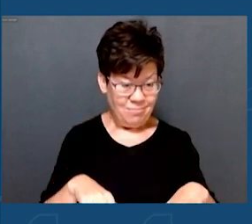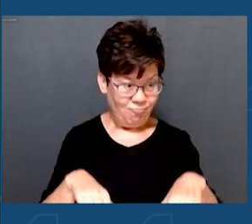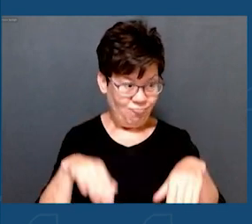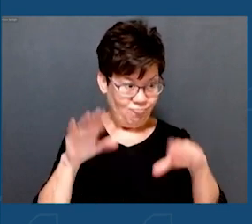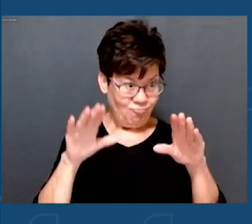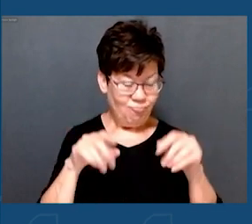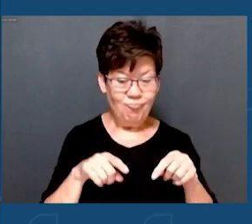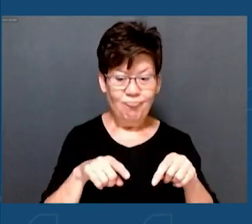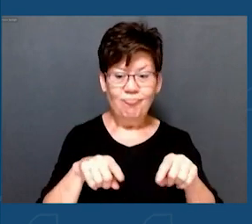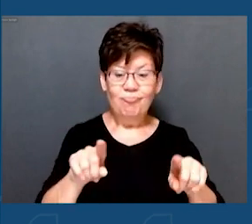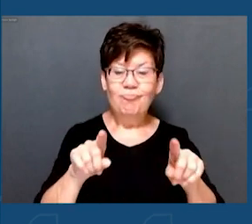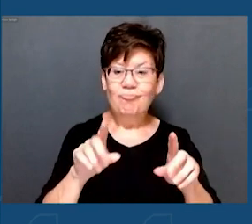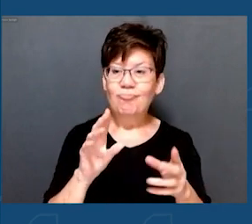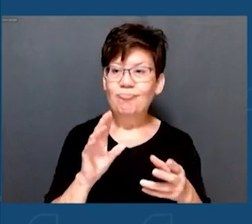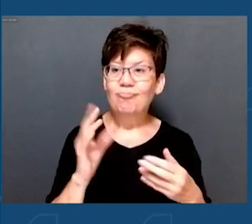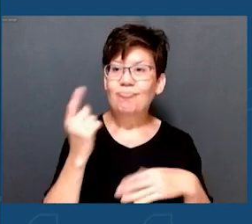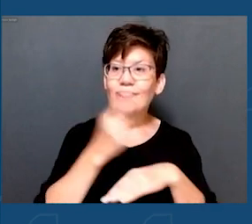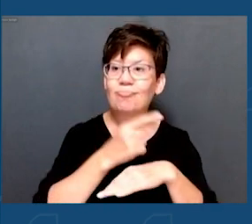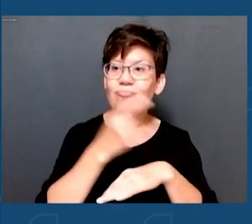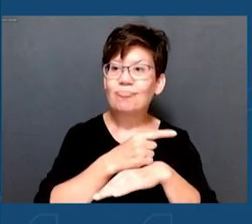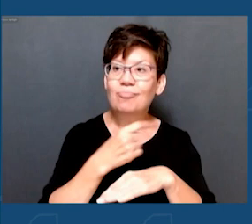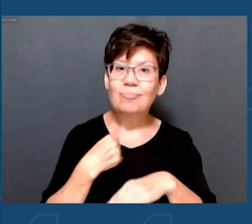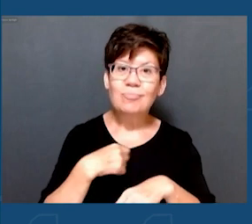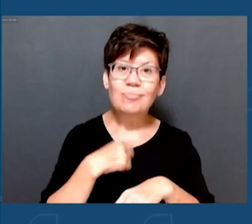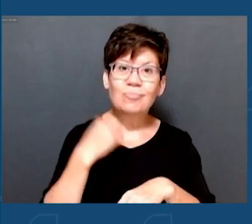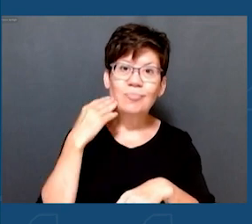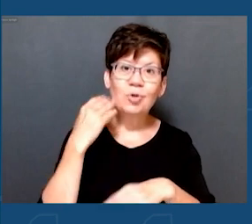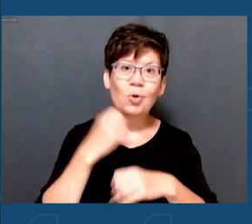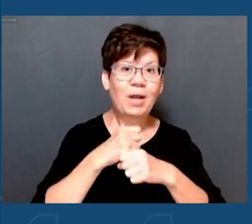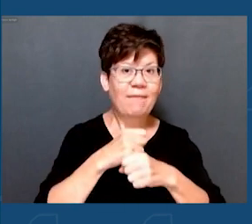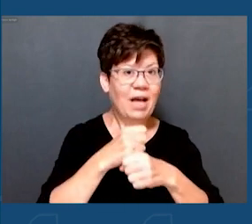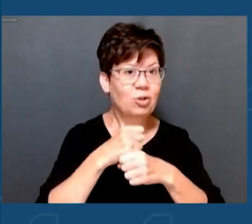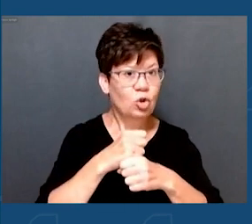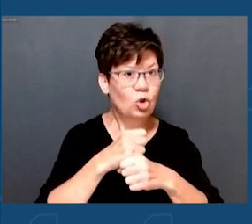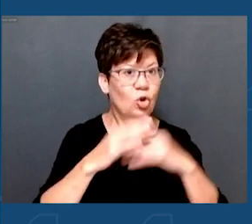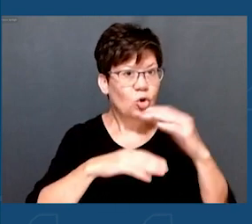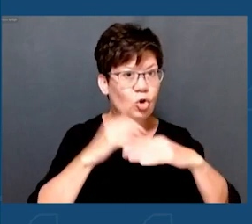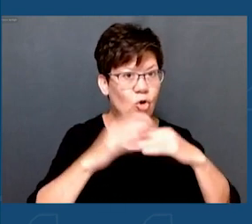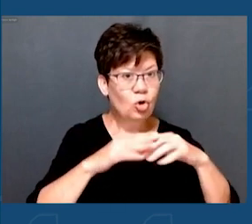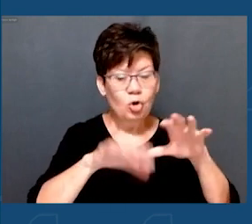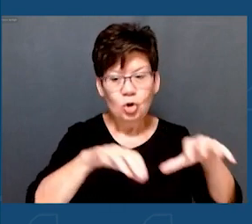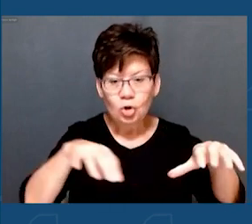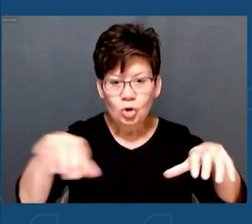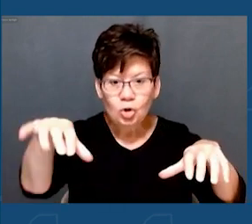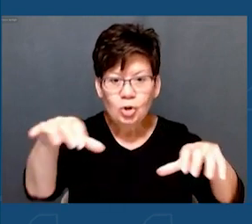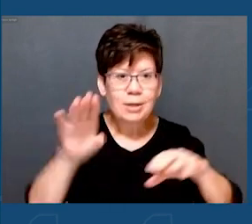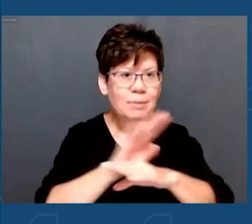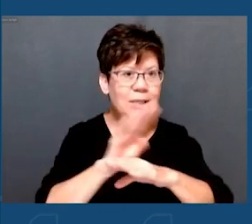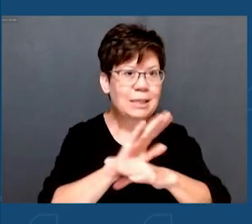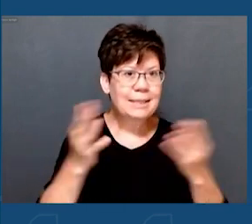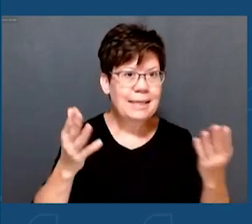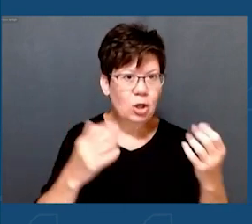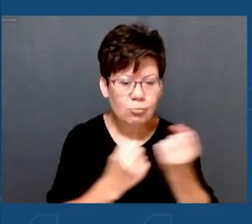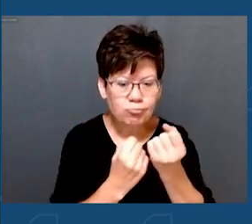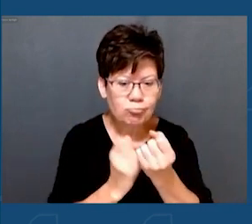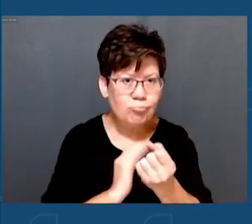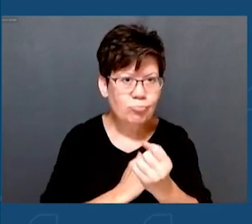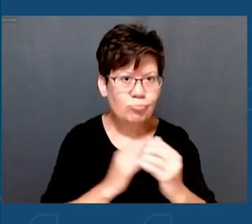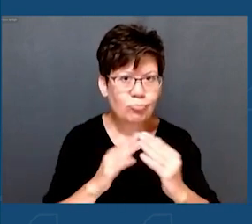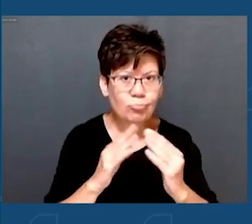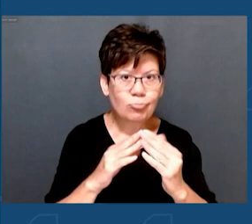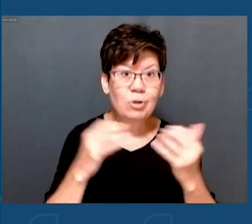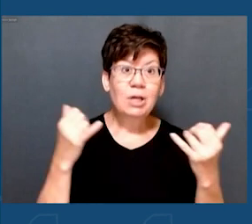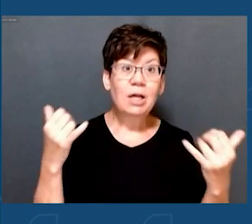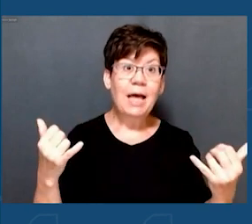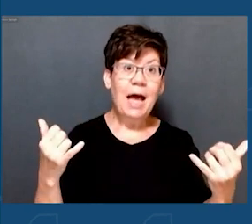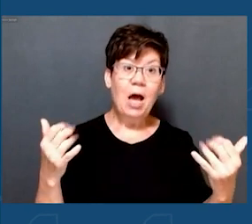many well-known, long-standing manufacturers and businesses that supported our community. We are now